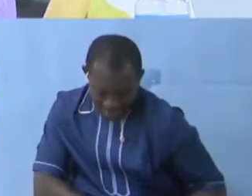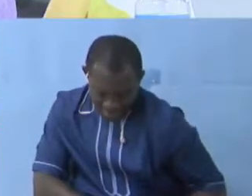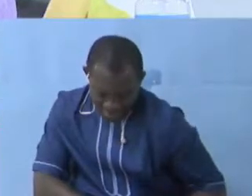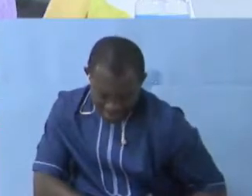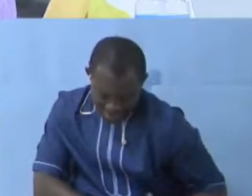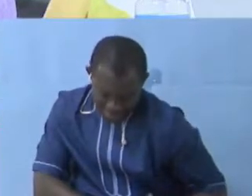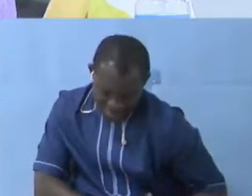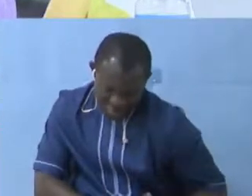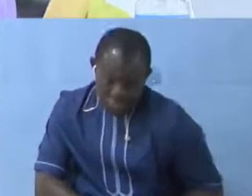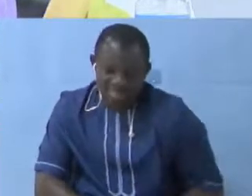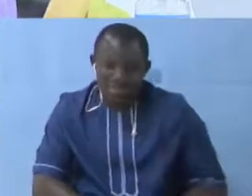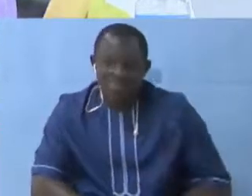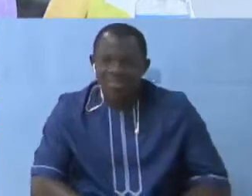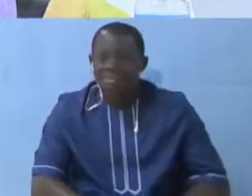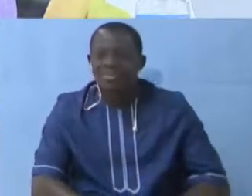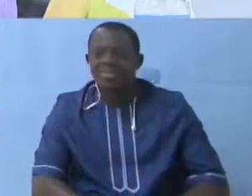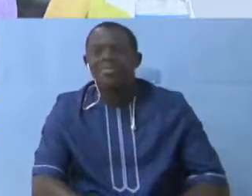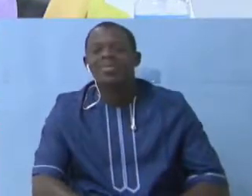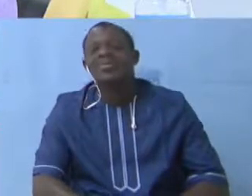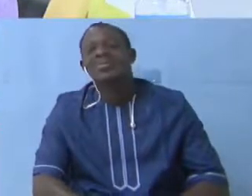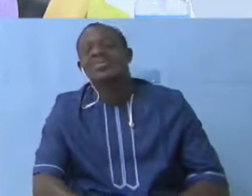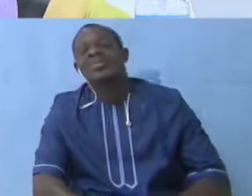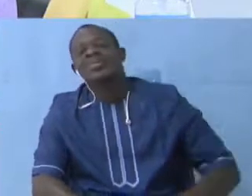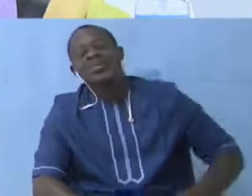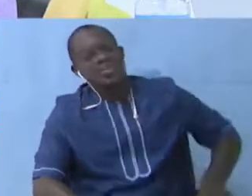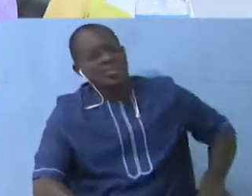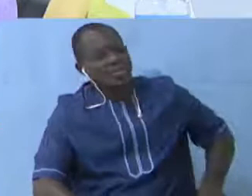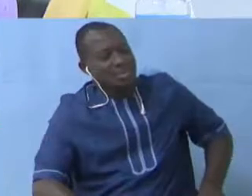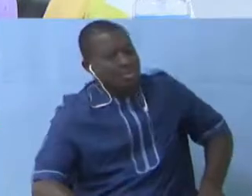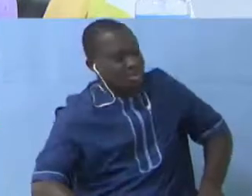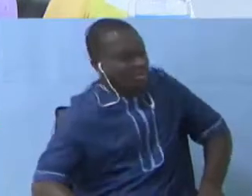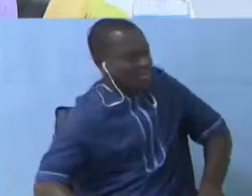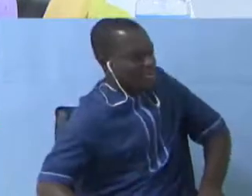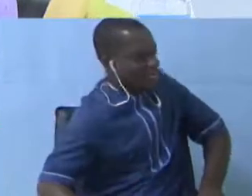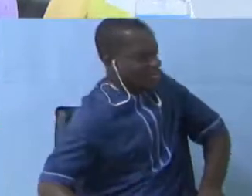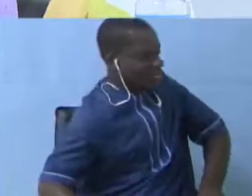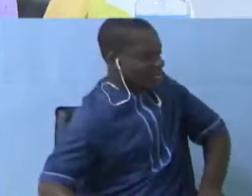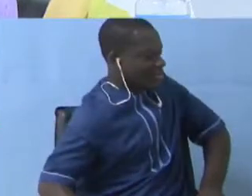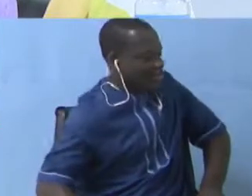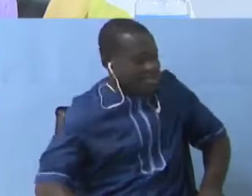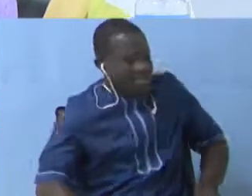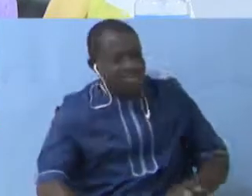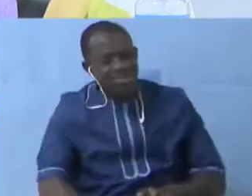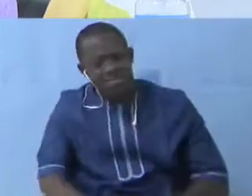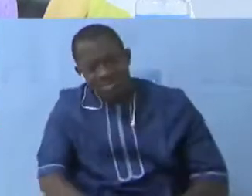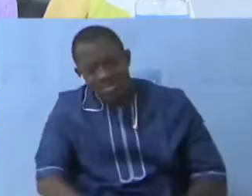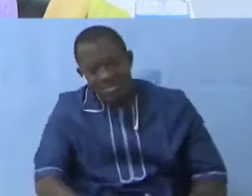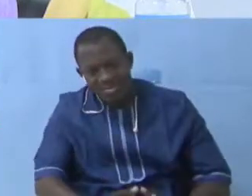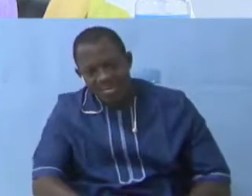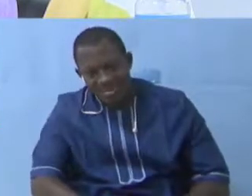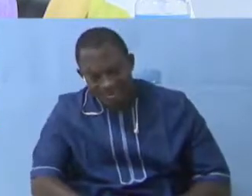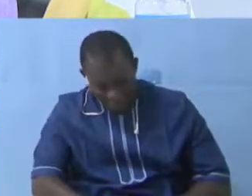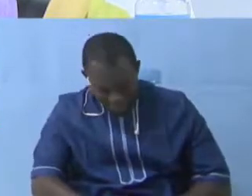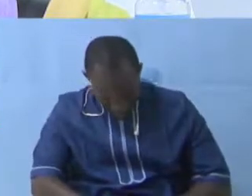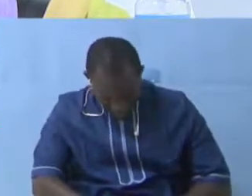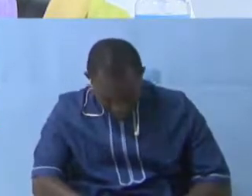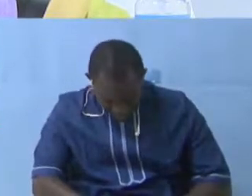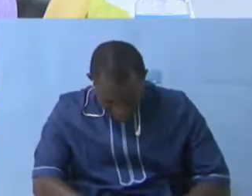jëlaat? Tuuti rek so mu ne fatale ko li nga doon wax. So it's just that the constitution didn't